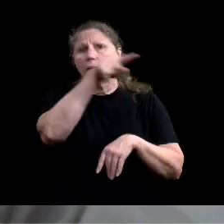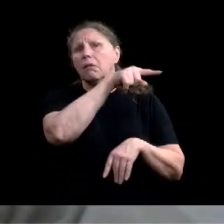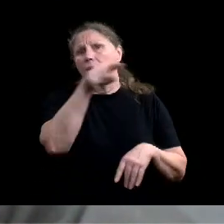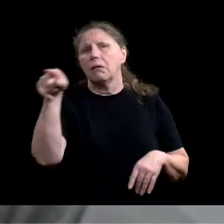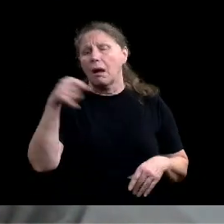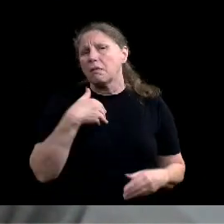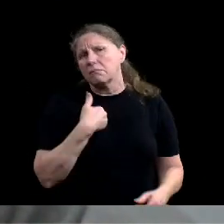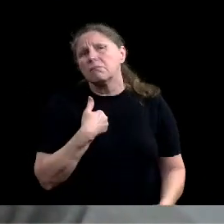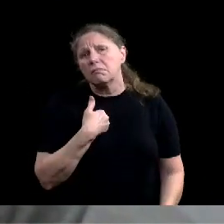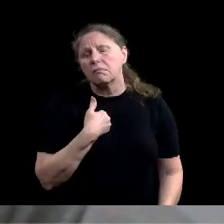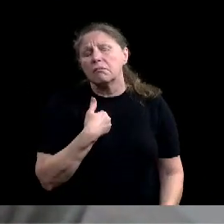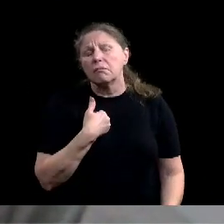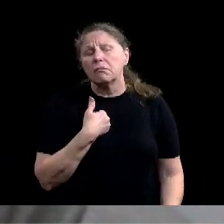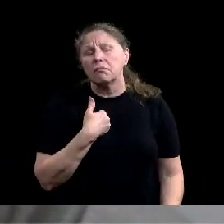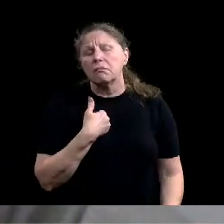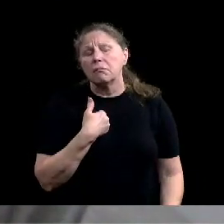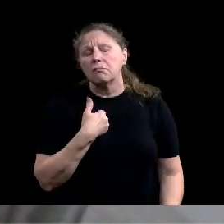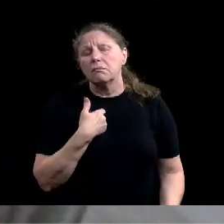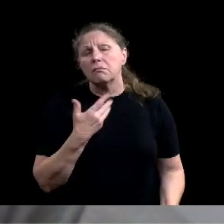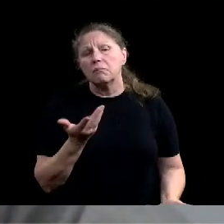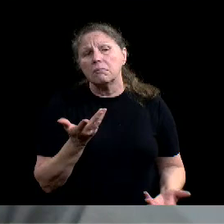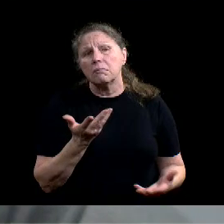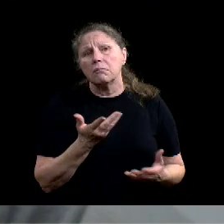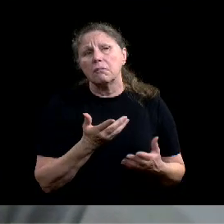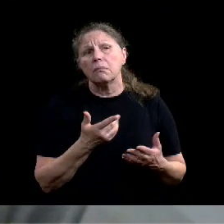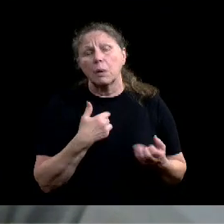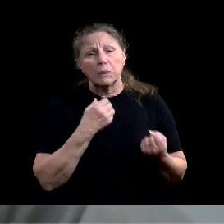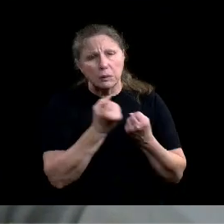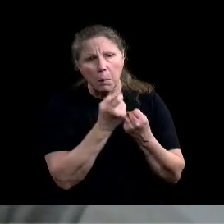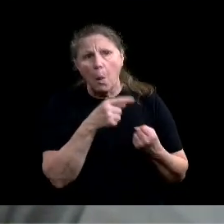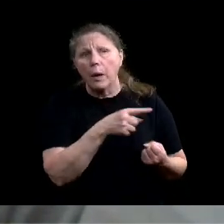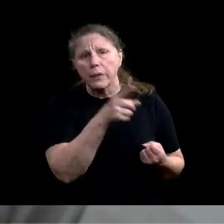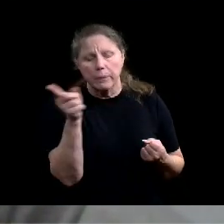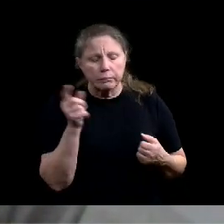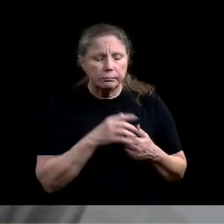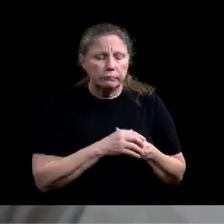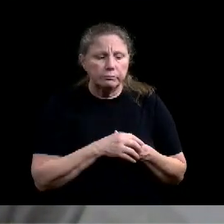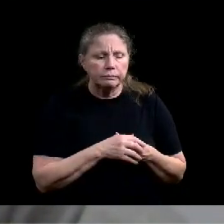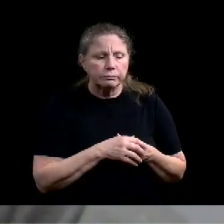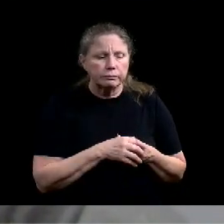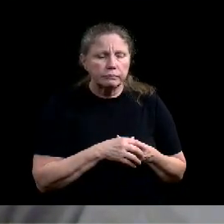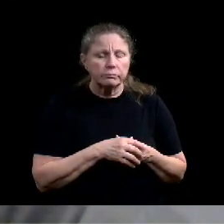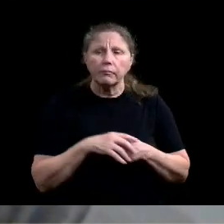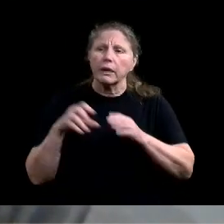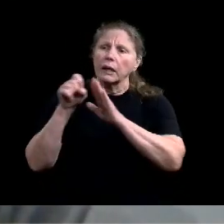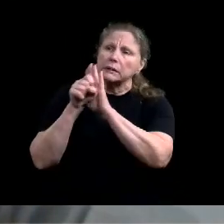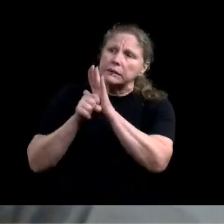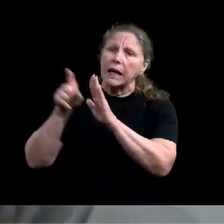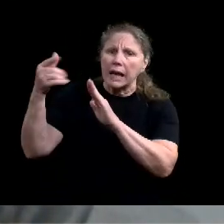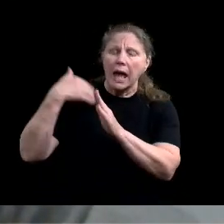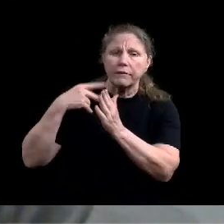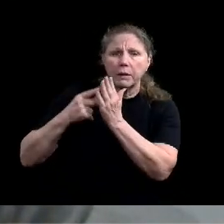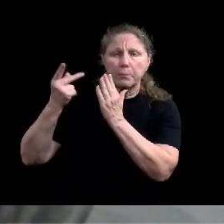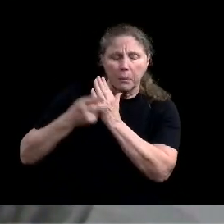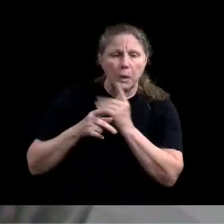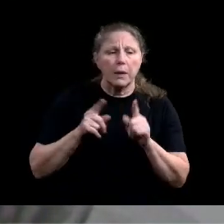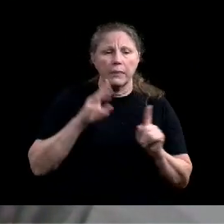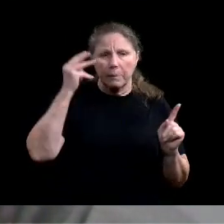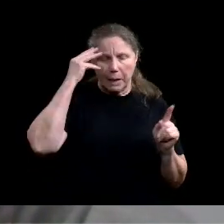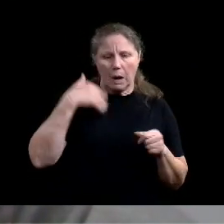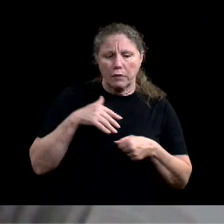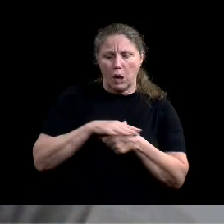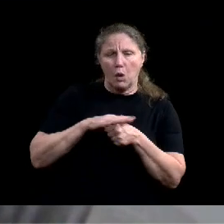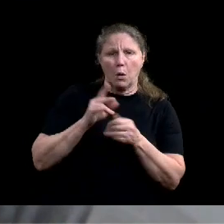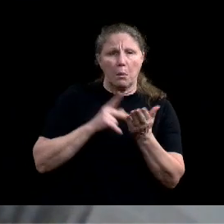support. There's state programs, but also, as the mayor mentioned, we have a local program as well with